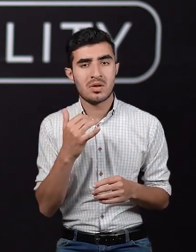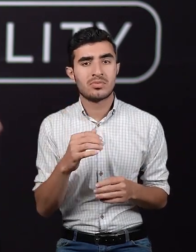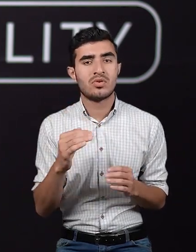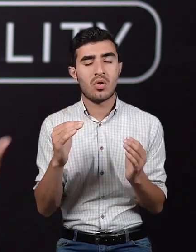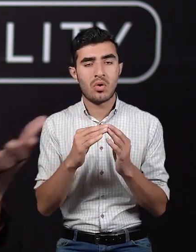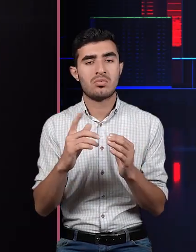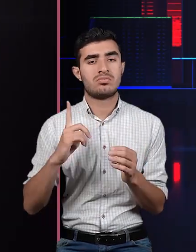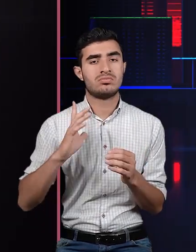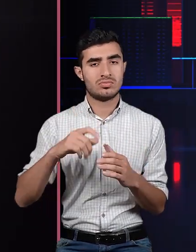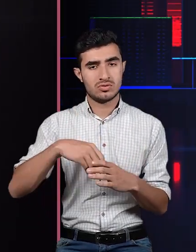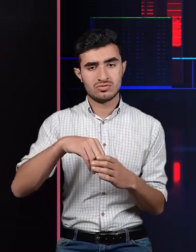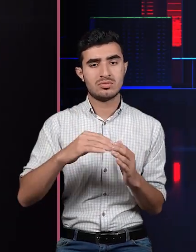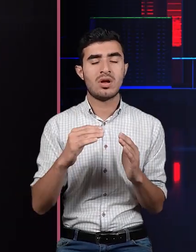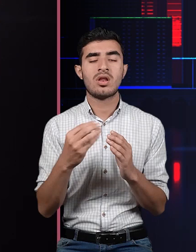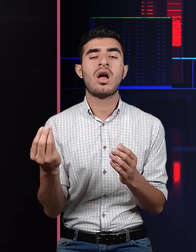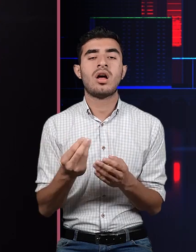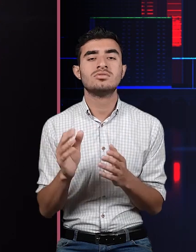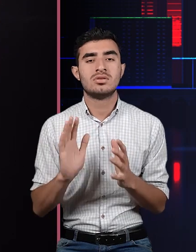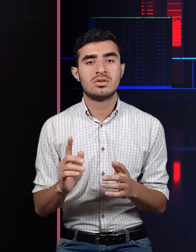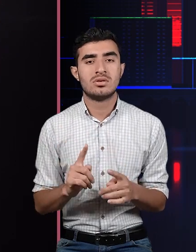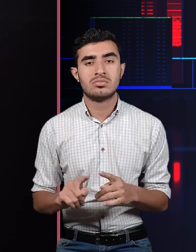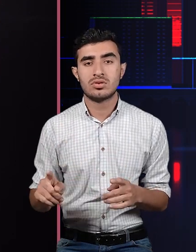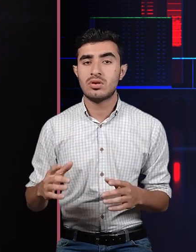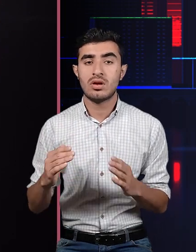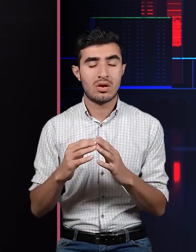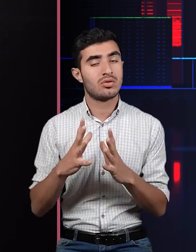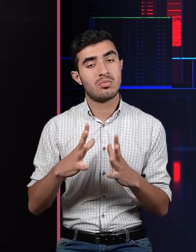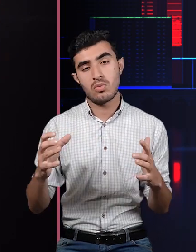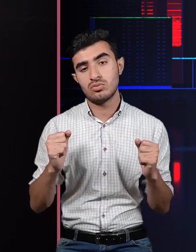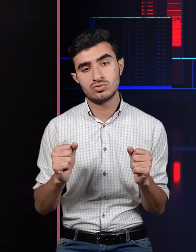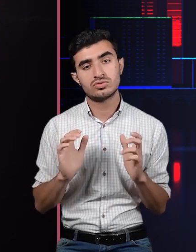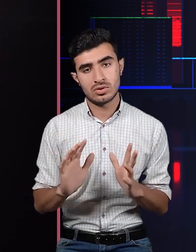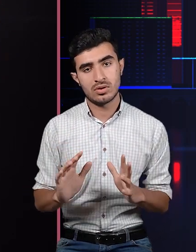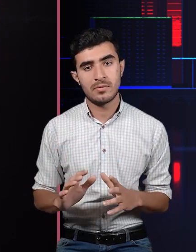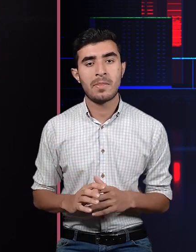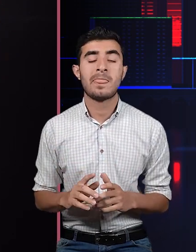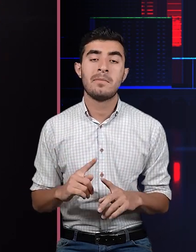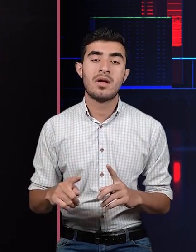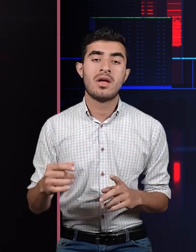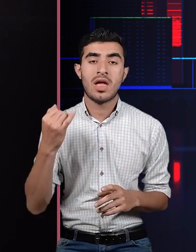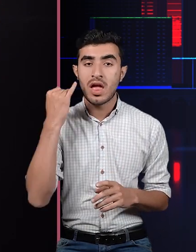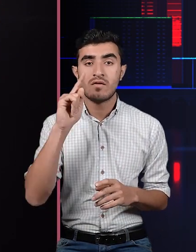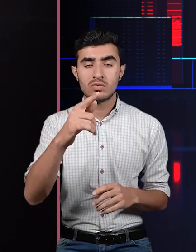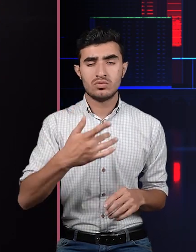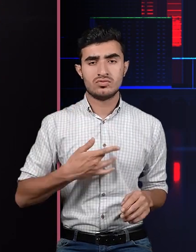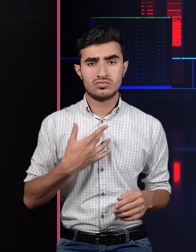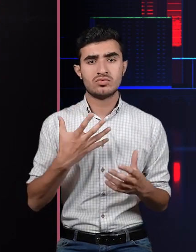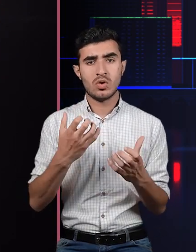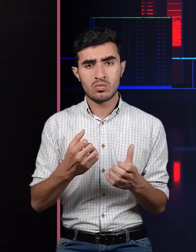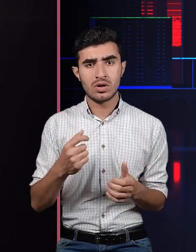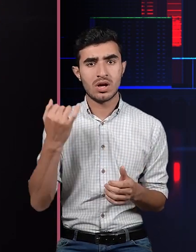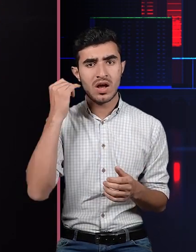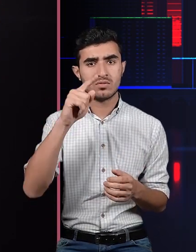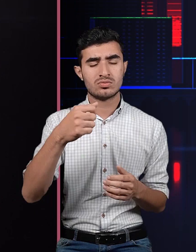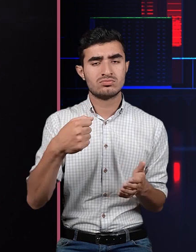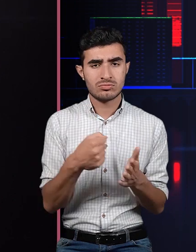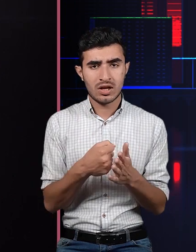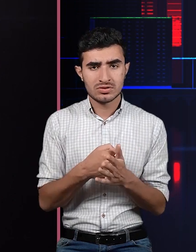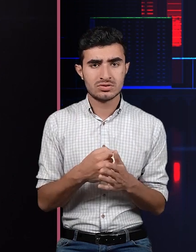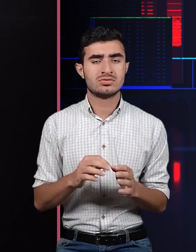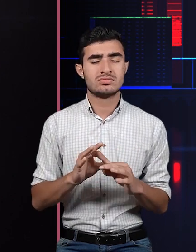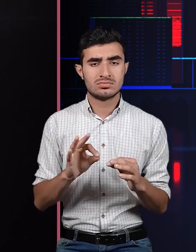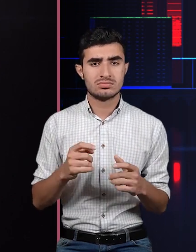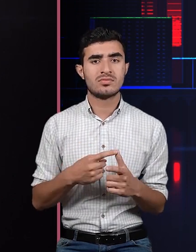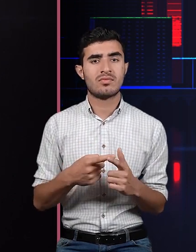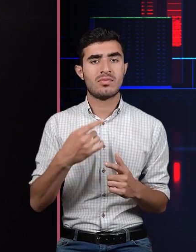hai. Logo ko shayad lage ki ghar se karna zyada asaan hai, lekin wo bhi bahut mushkil hai. Lekin agar aap passionate ho, aap mehnat